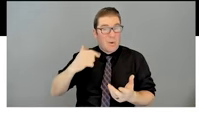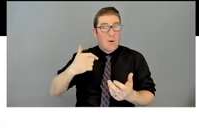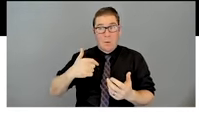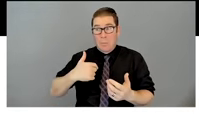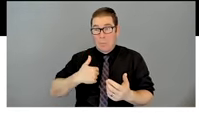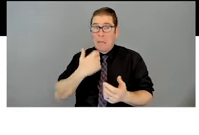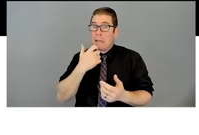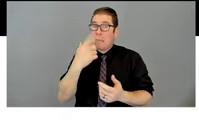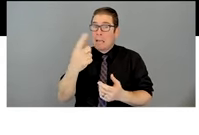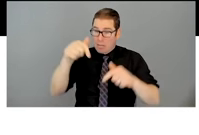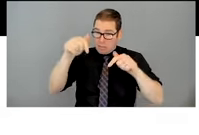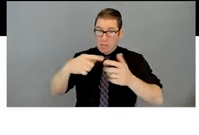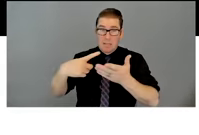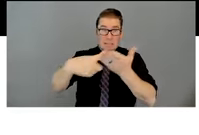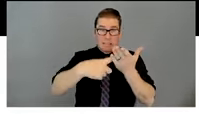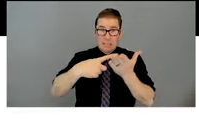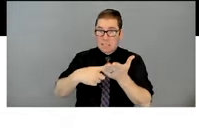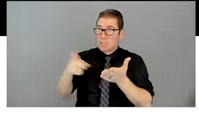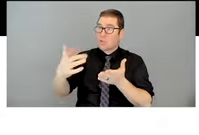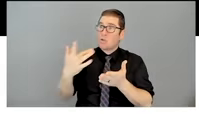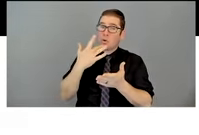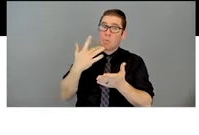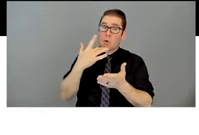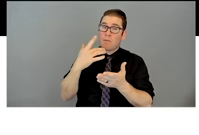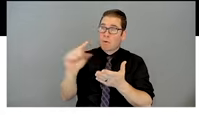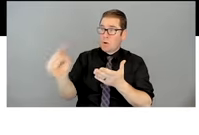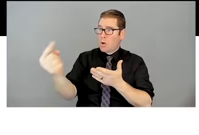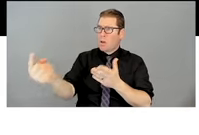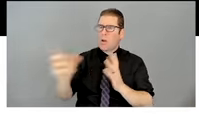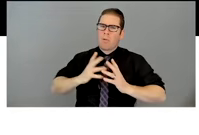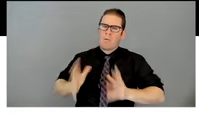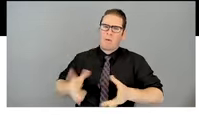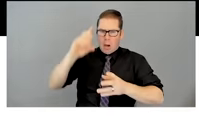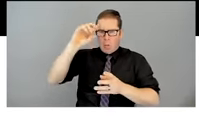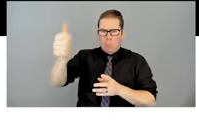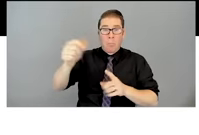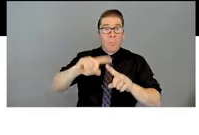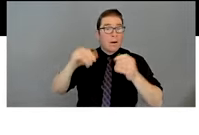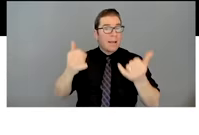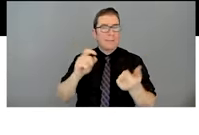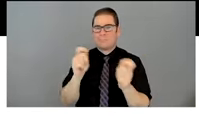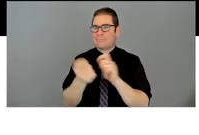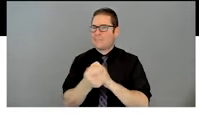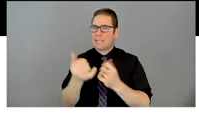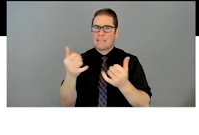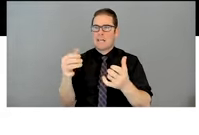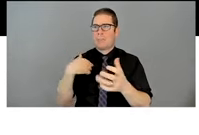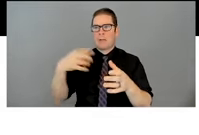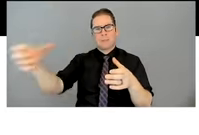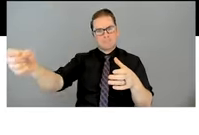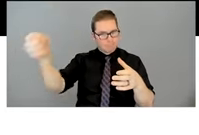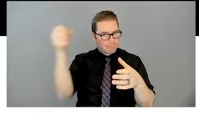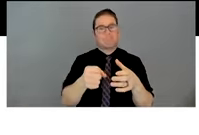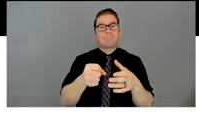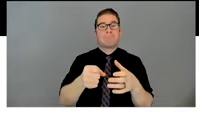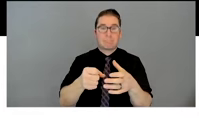for this discussion, it's okay that you write on your own. I don't do that anymore. Much more intrusive, and it's made a big